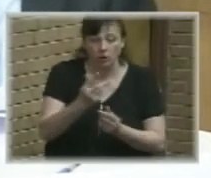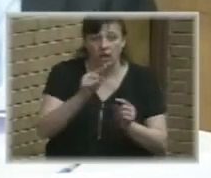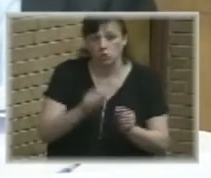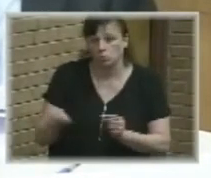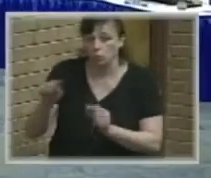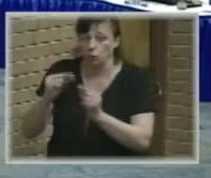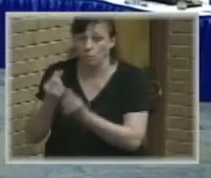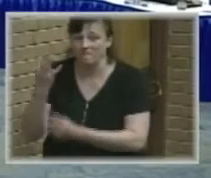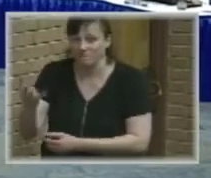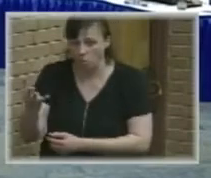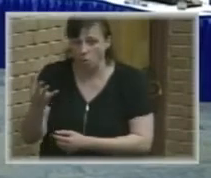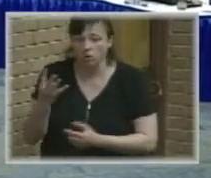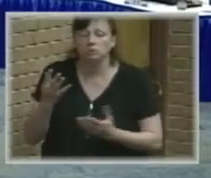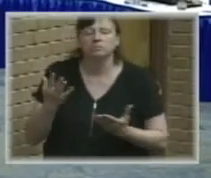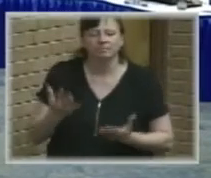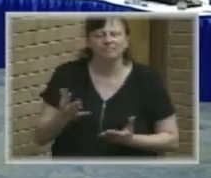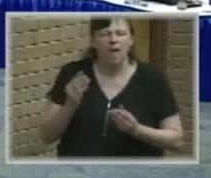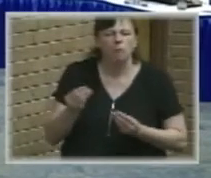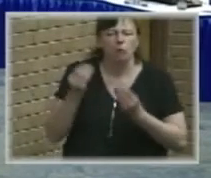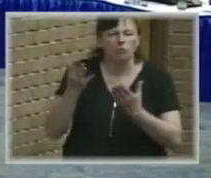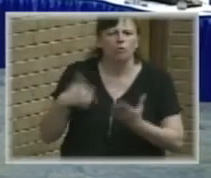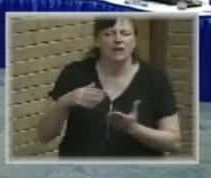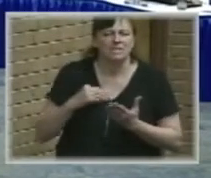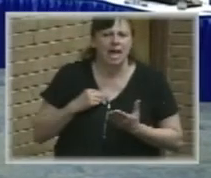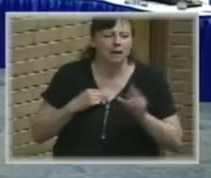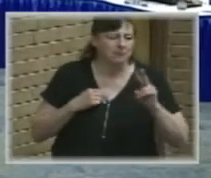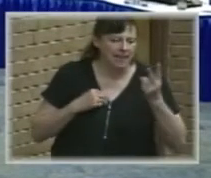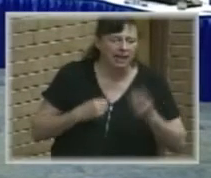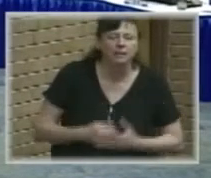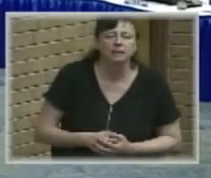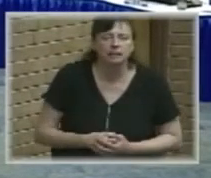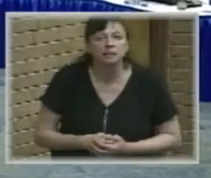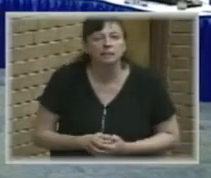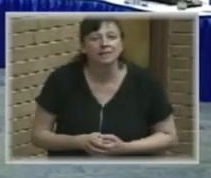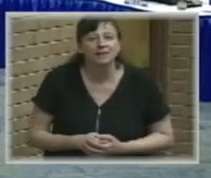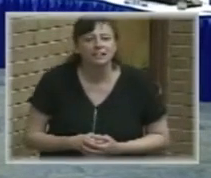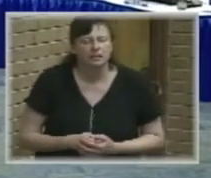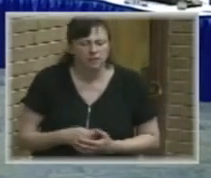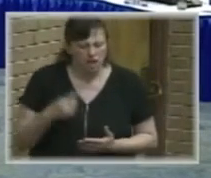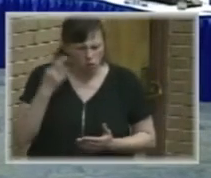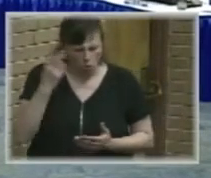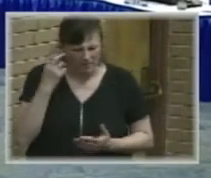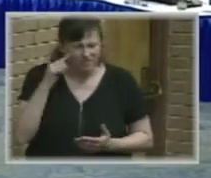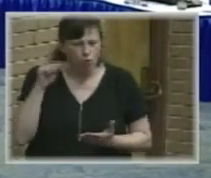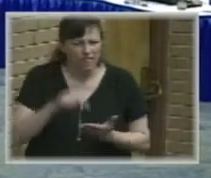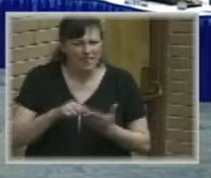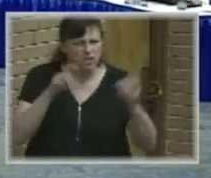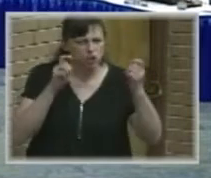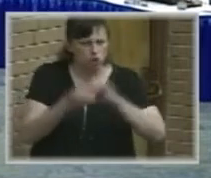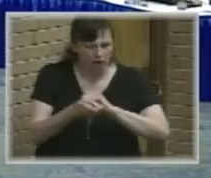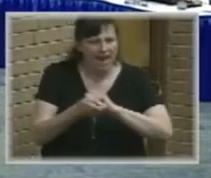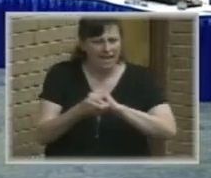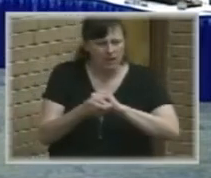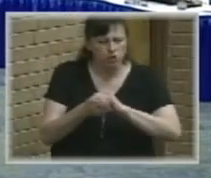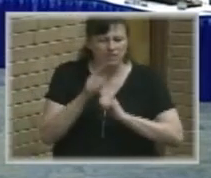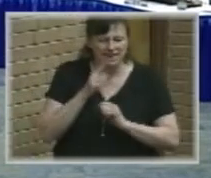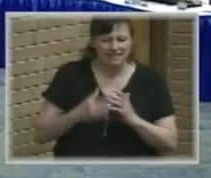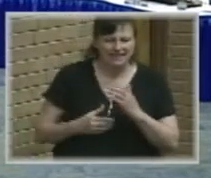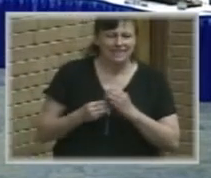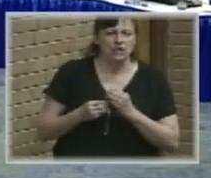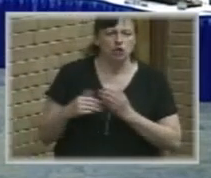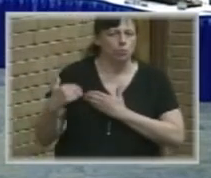the resolution as prepared by the attorney to the town. Second. And the reason for this change is really that